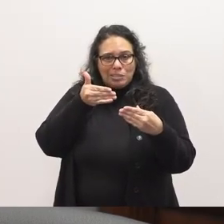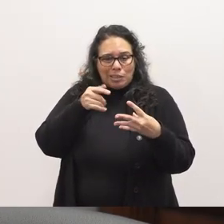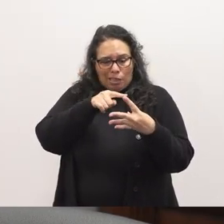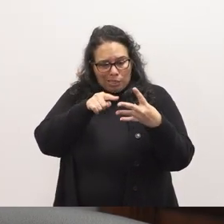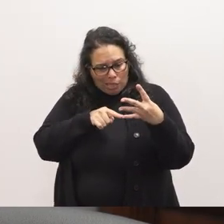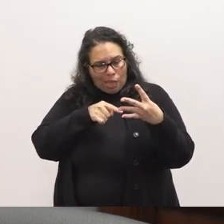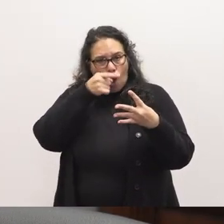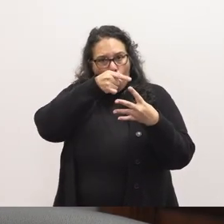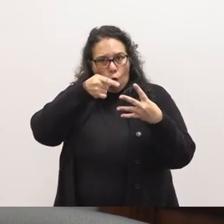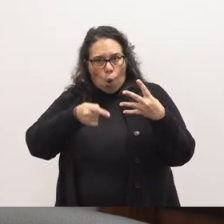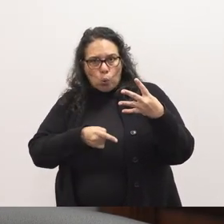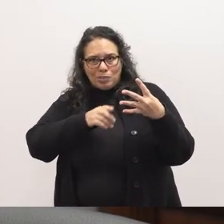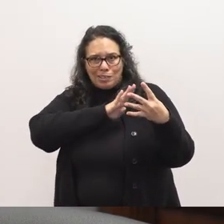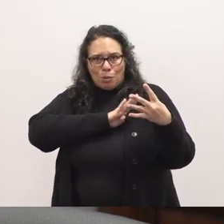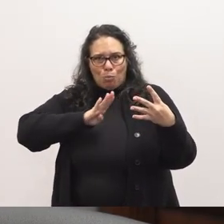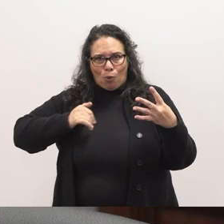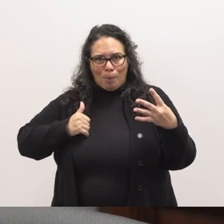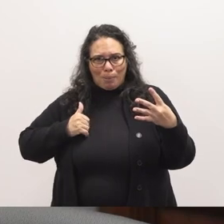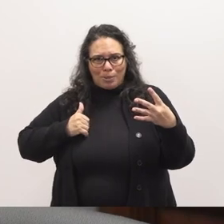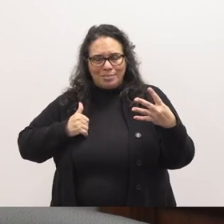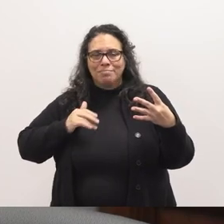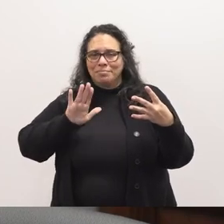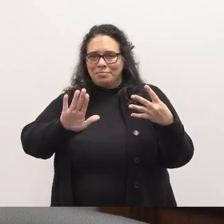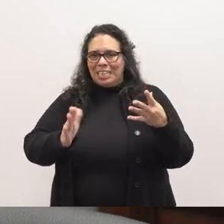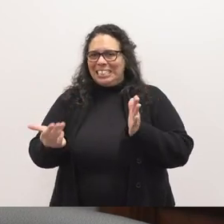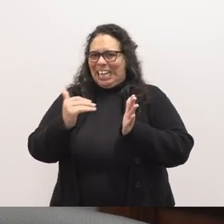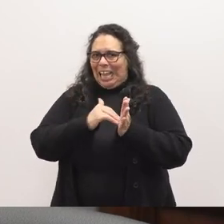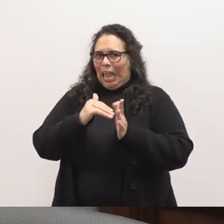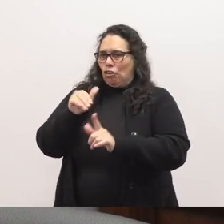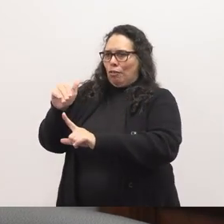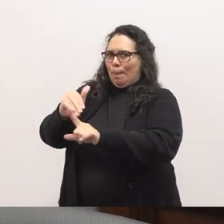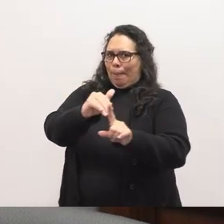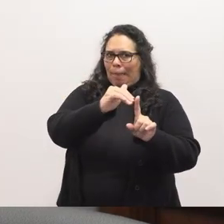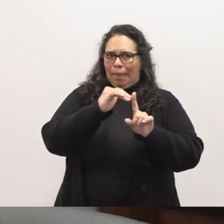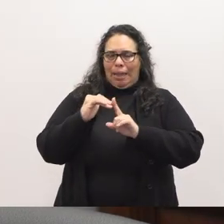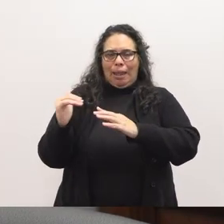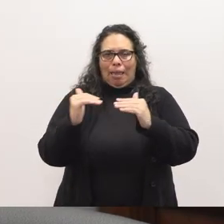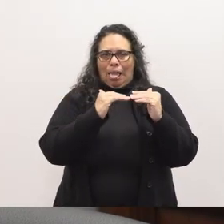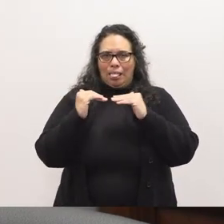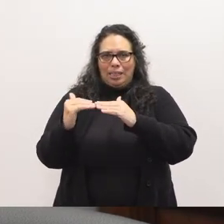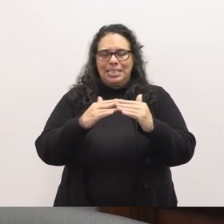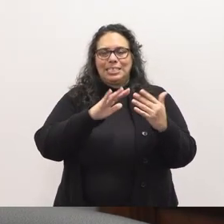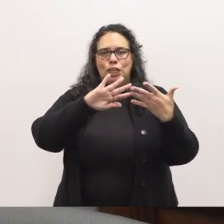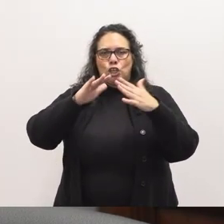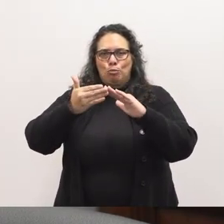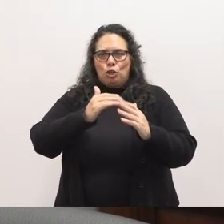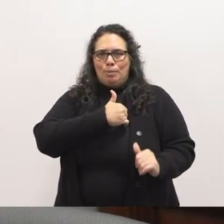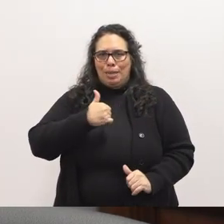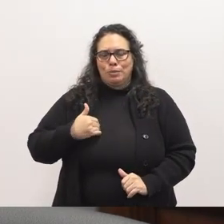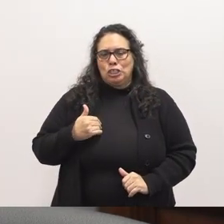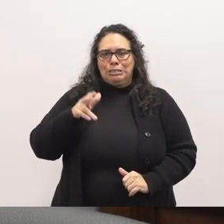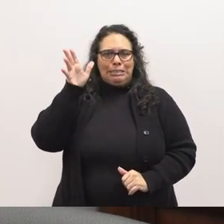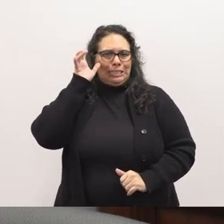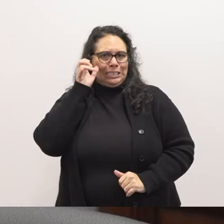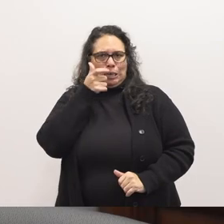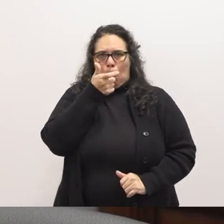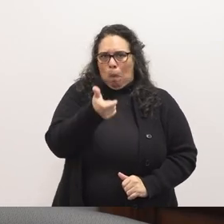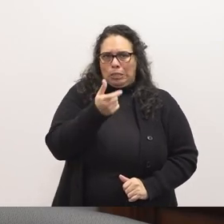So again, just an ongoing reminder for my colleagues, for our community members listening and watching at